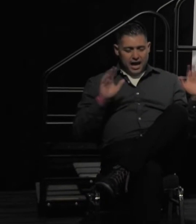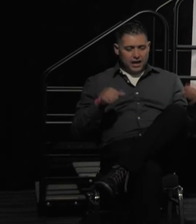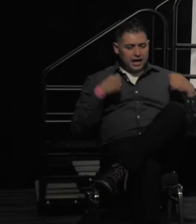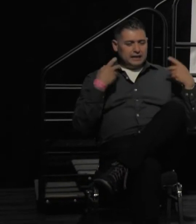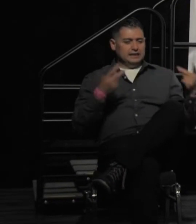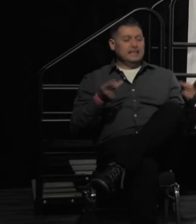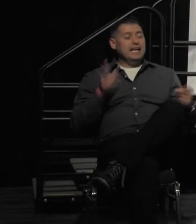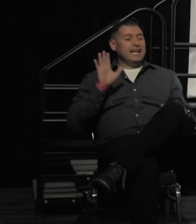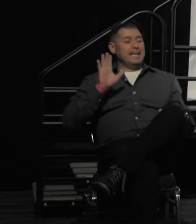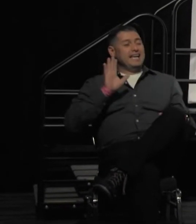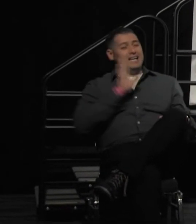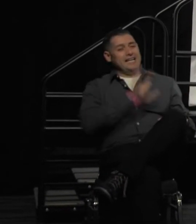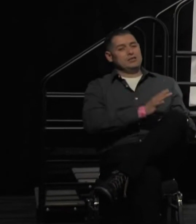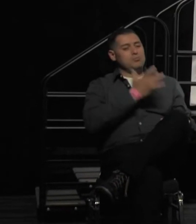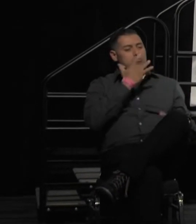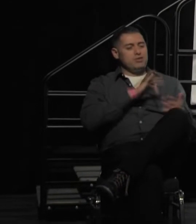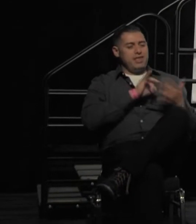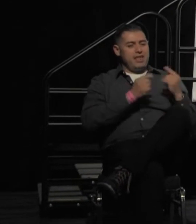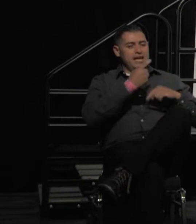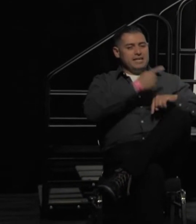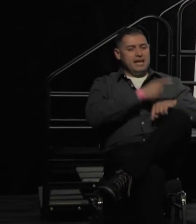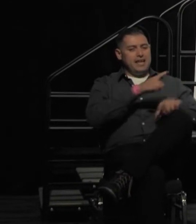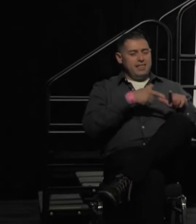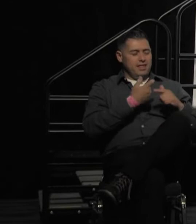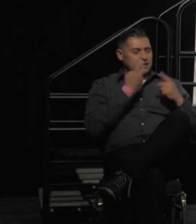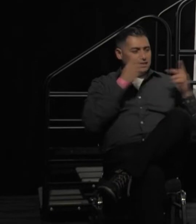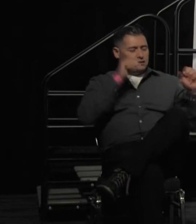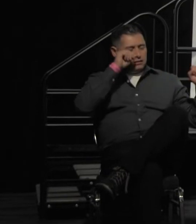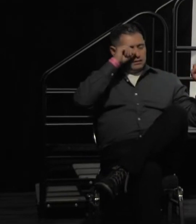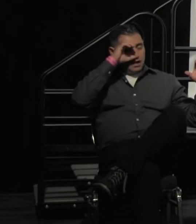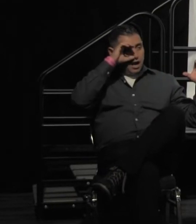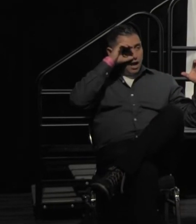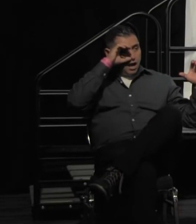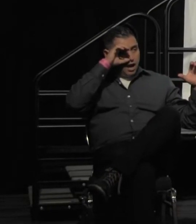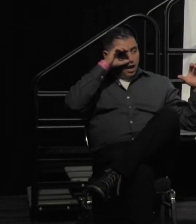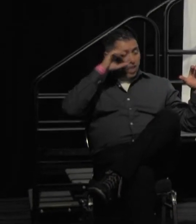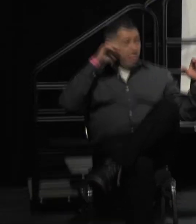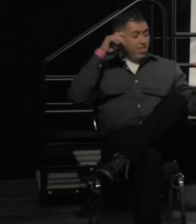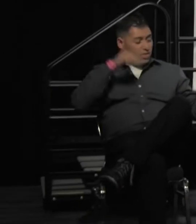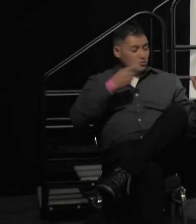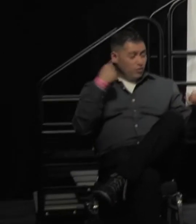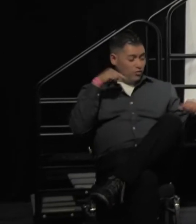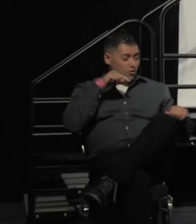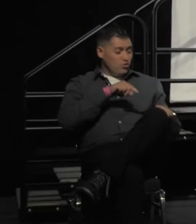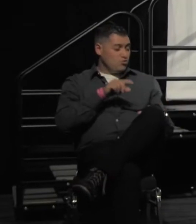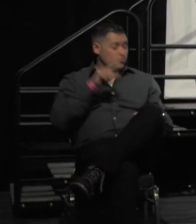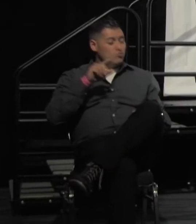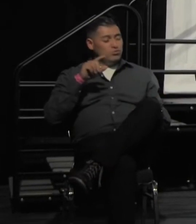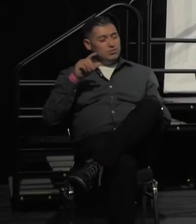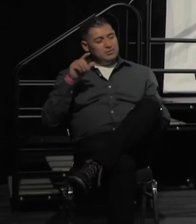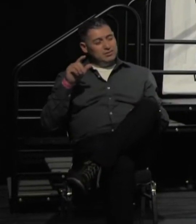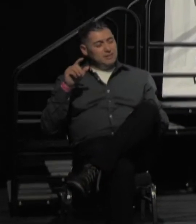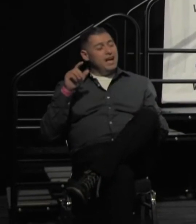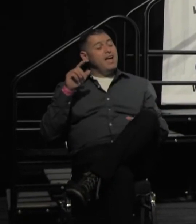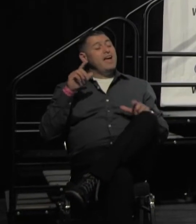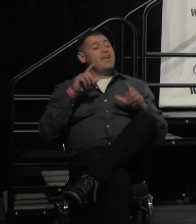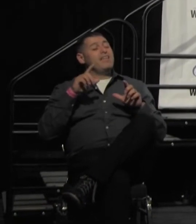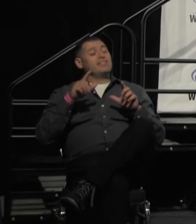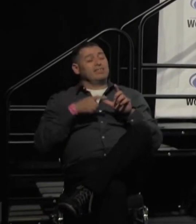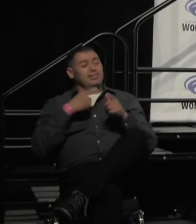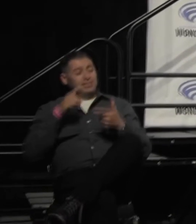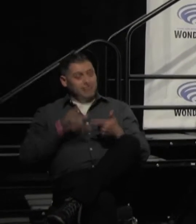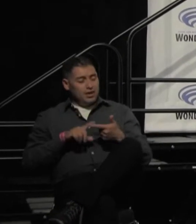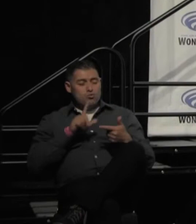it was his birthday that day. And I could see him up in the back, and I said, this one's for you, Joe, and he's all weepy. And it